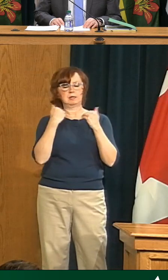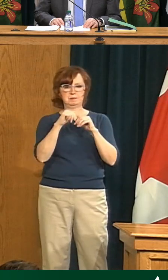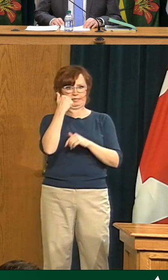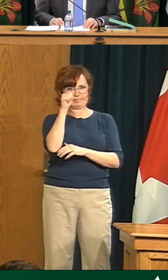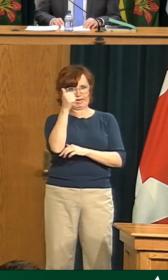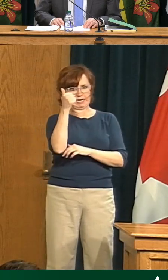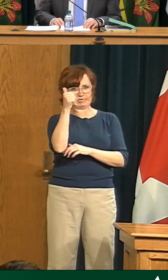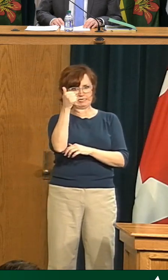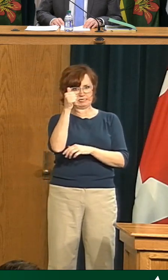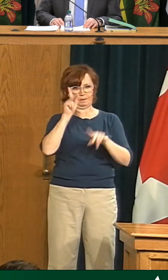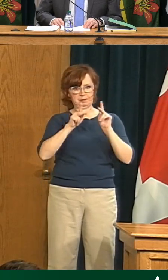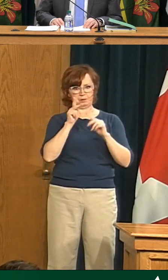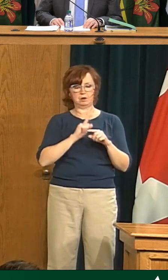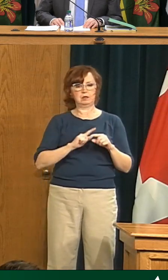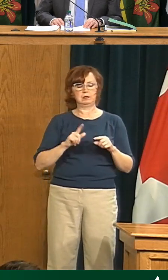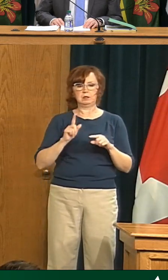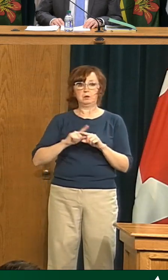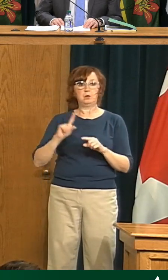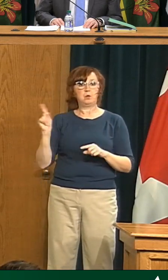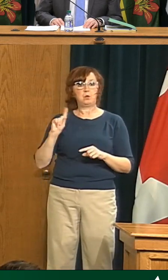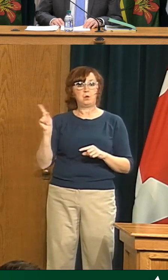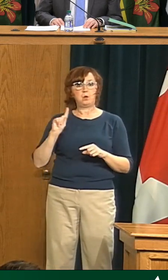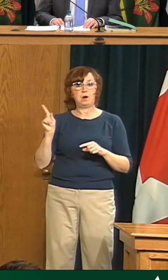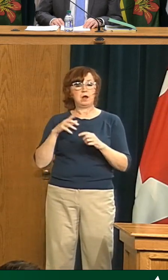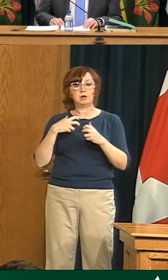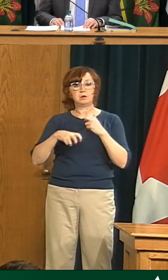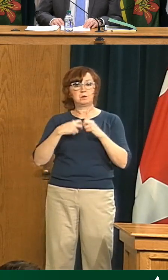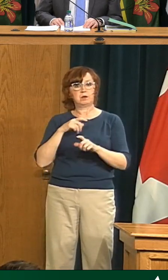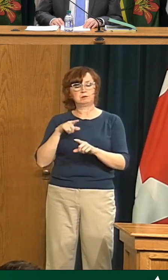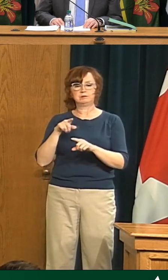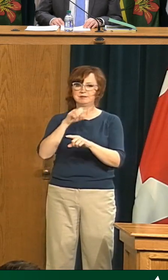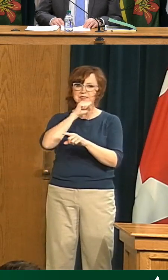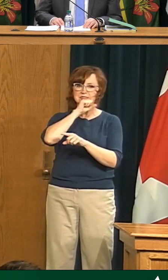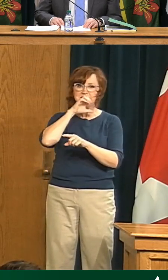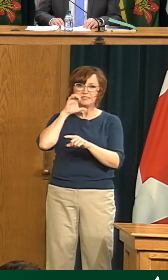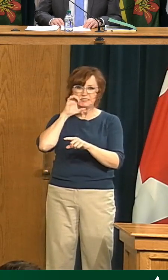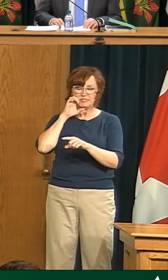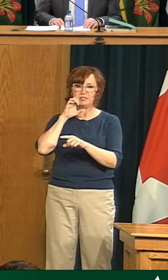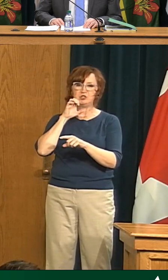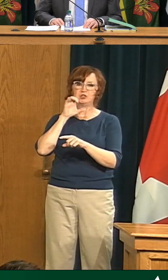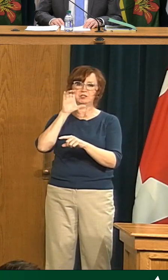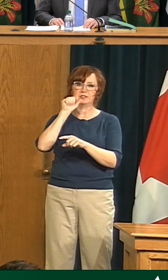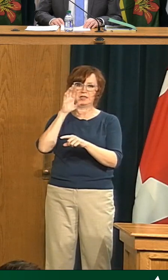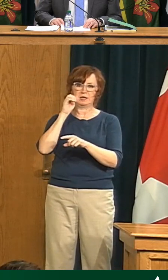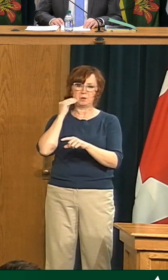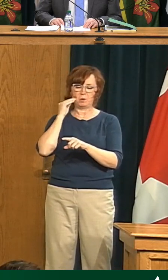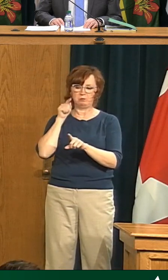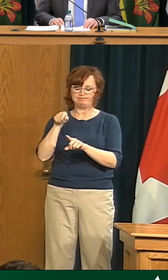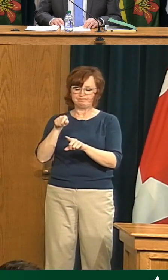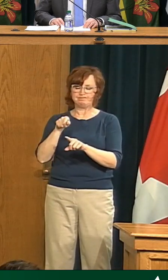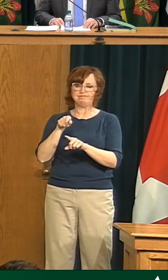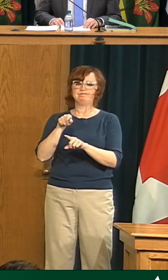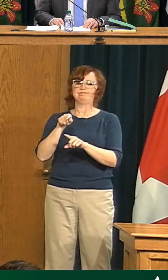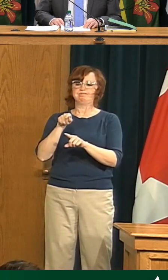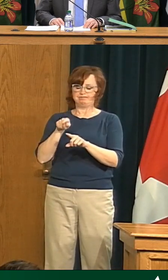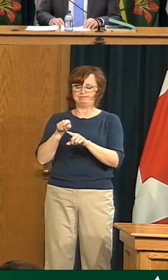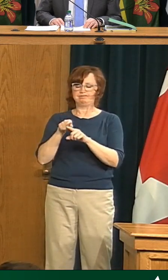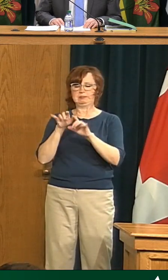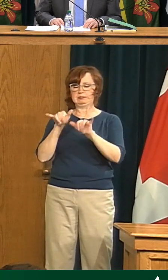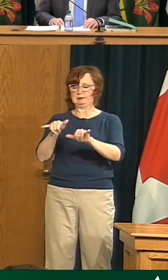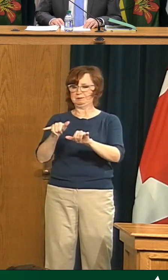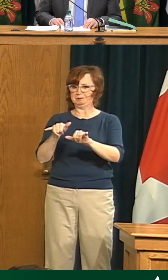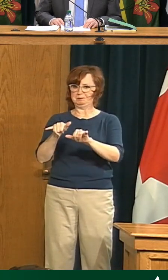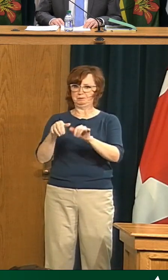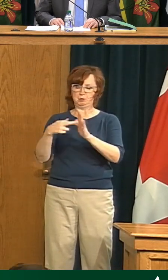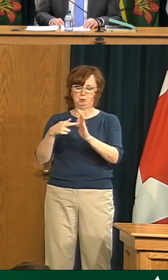nation have occurred in our seniors' long-term care homes. So all current rules and restrictions for long-term care facilities will remain in